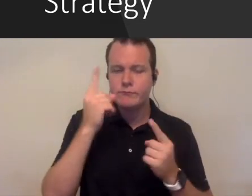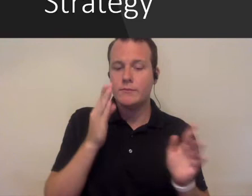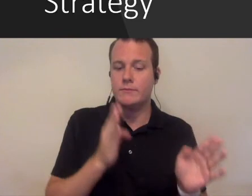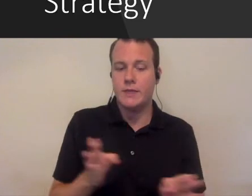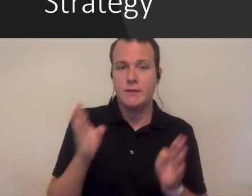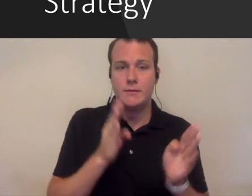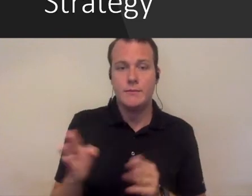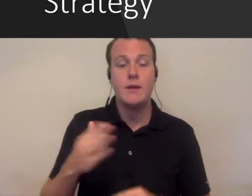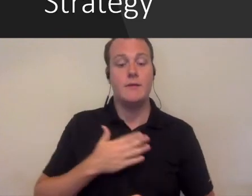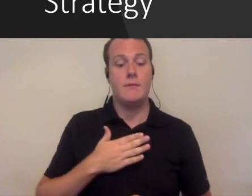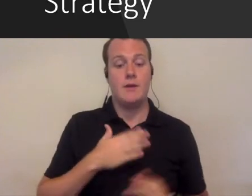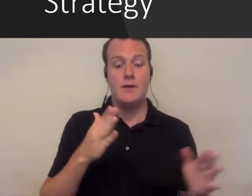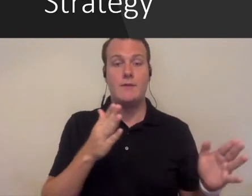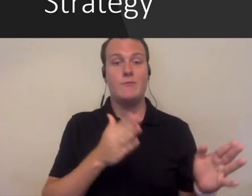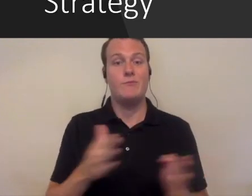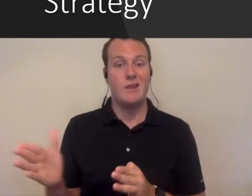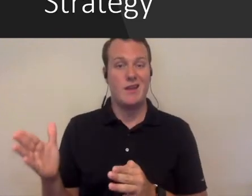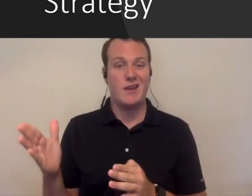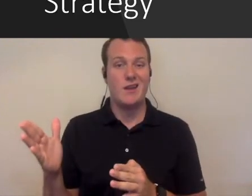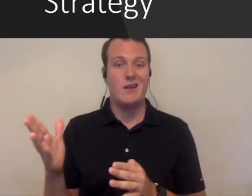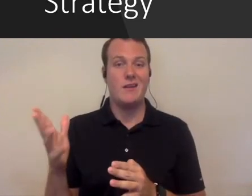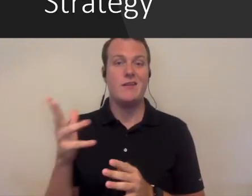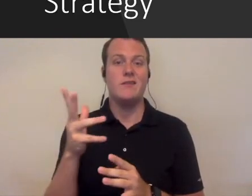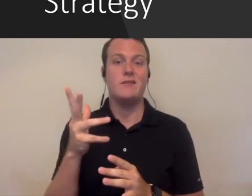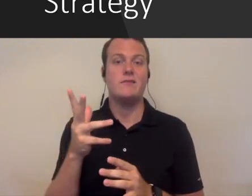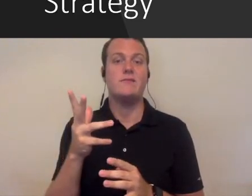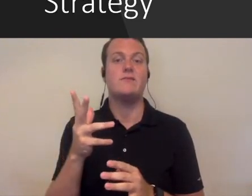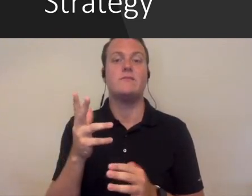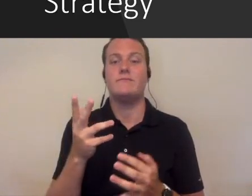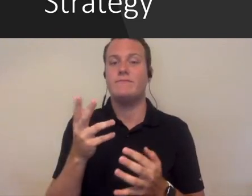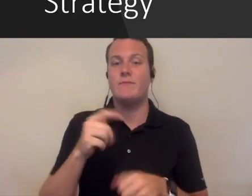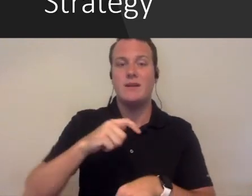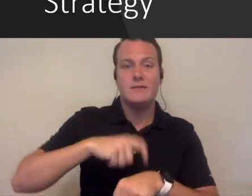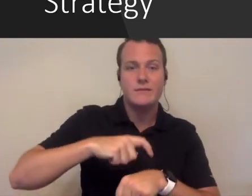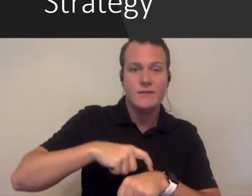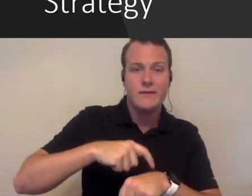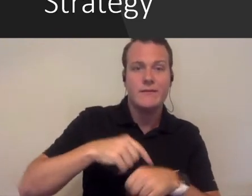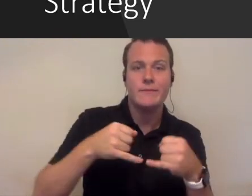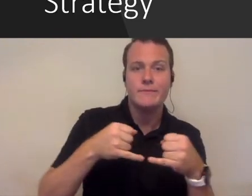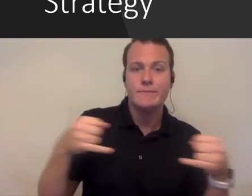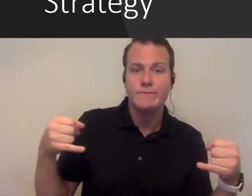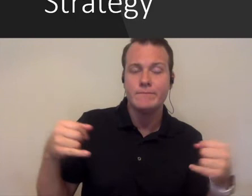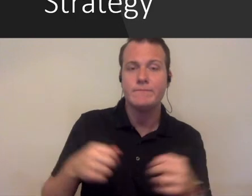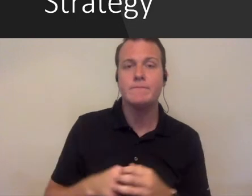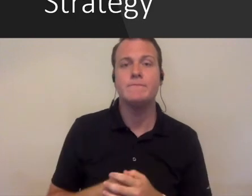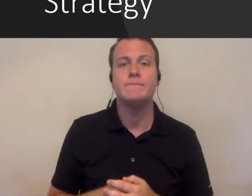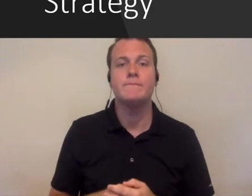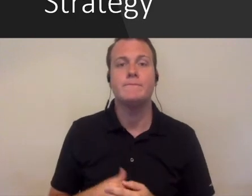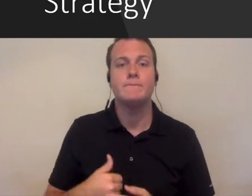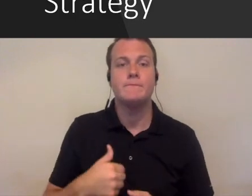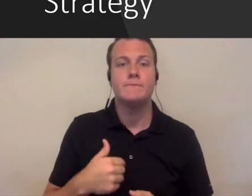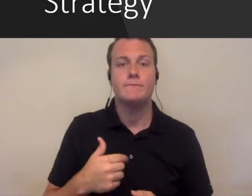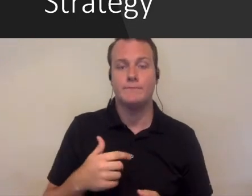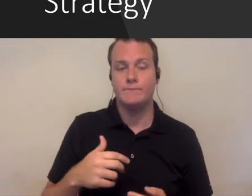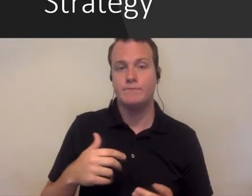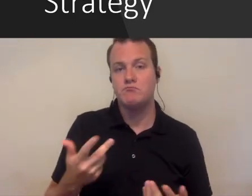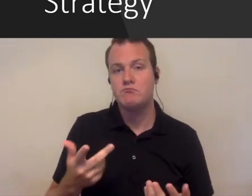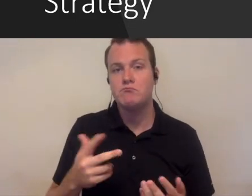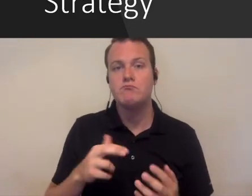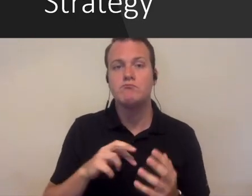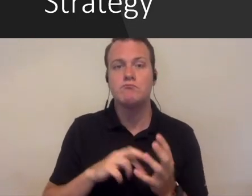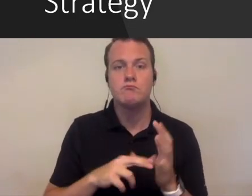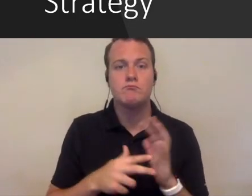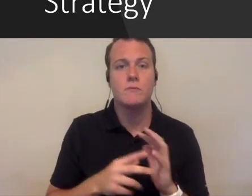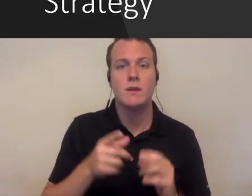plan of attack? What's my time frame? And so am I going to take